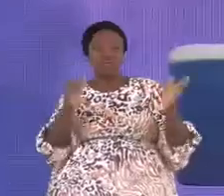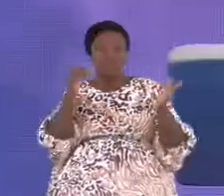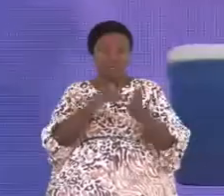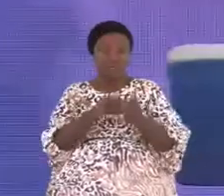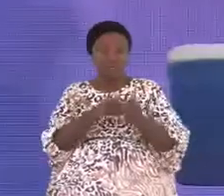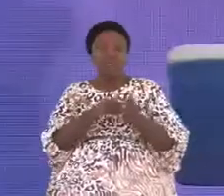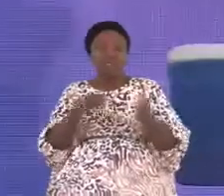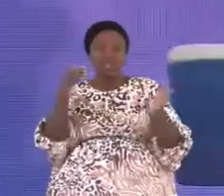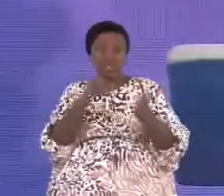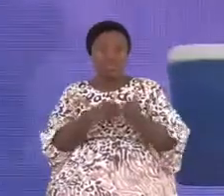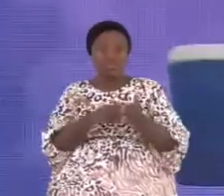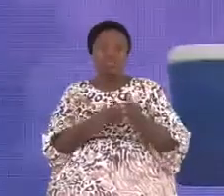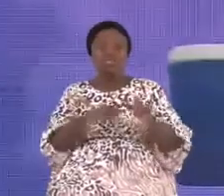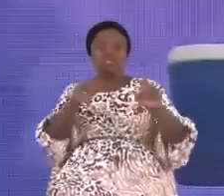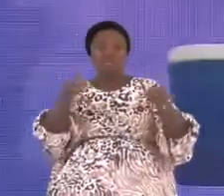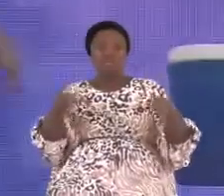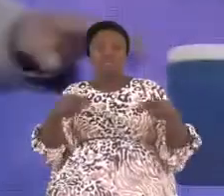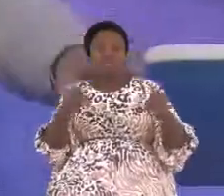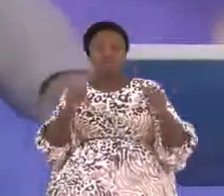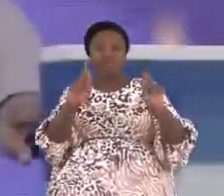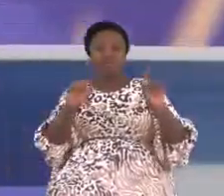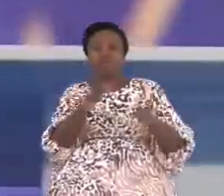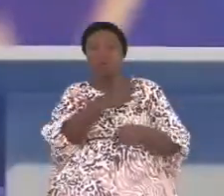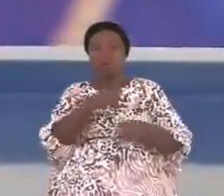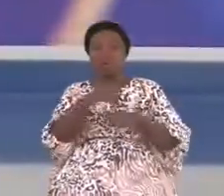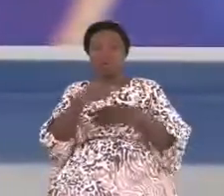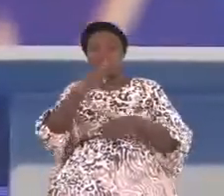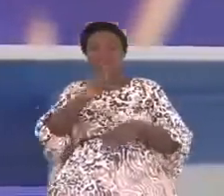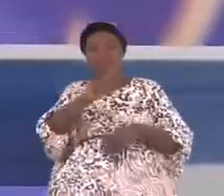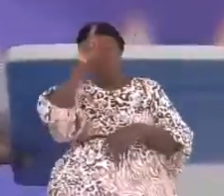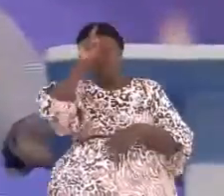Great, great helper. They